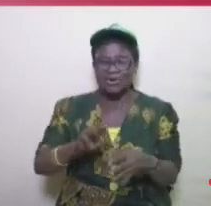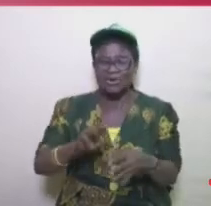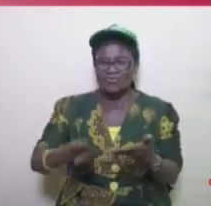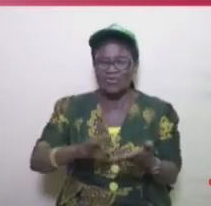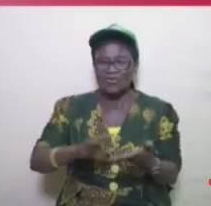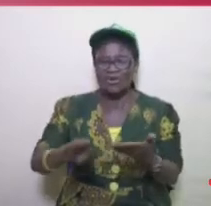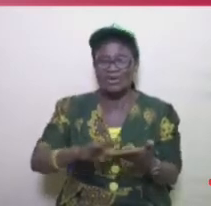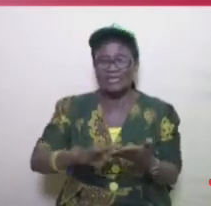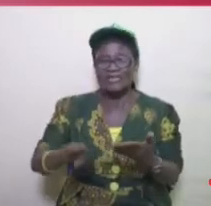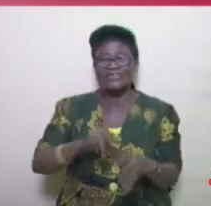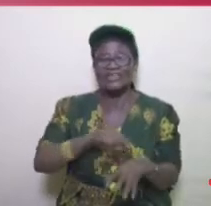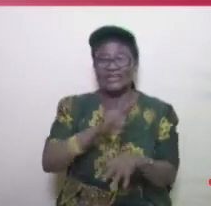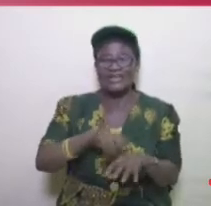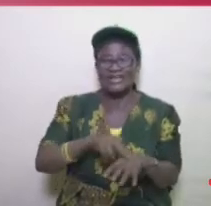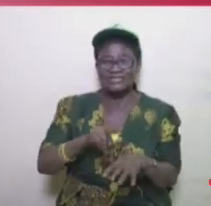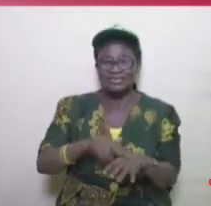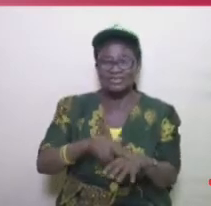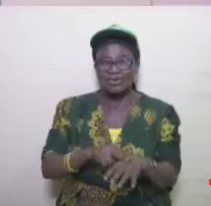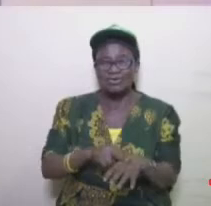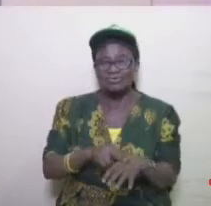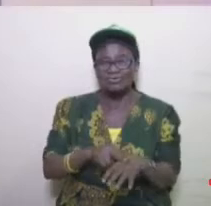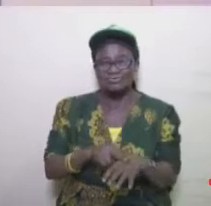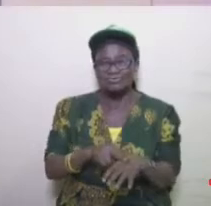Forgiving nature.